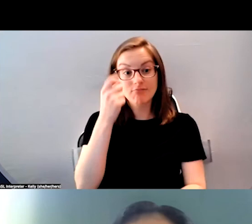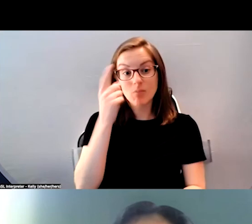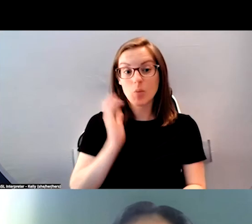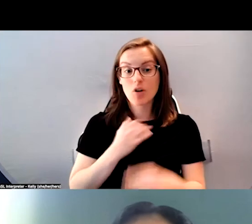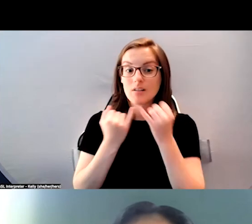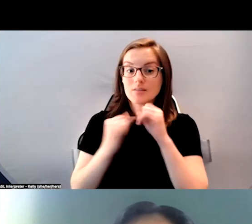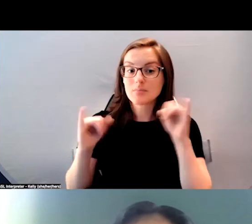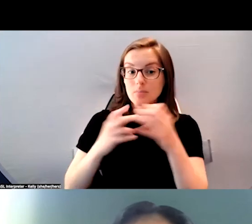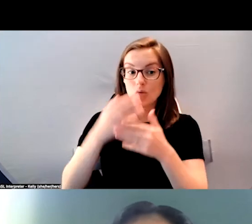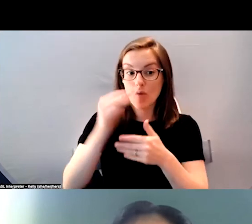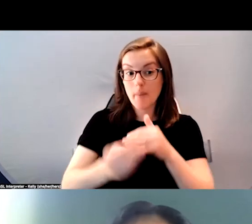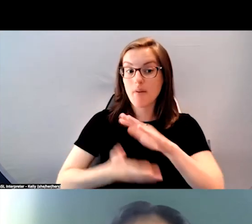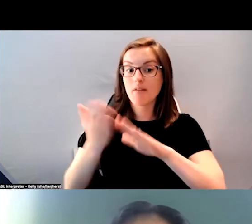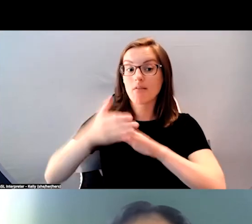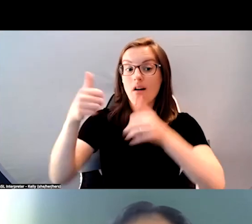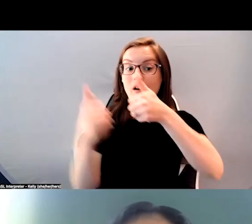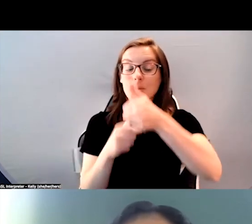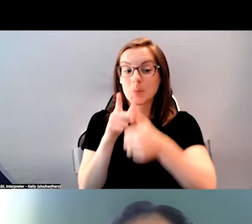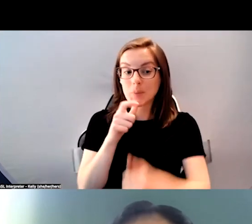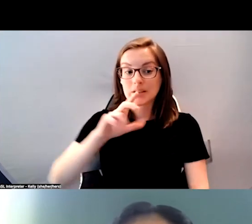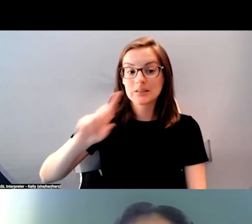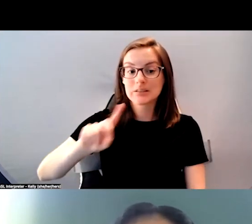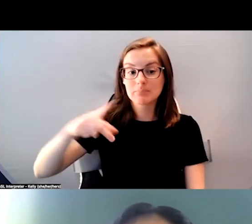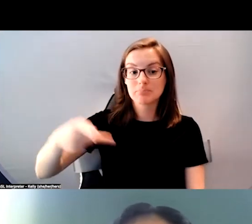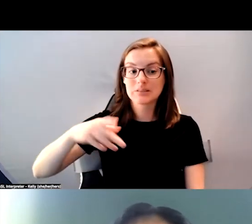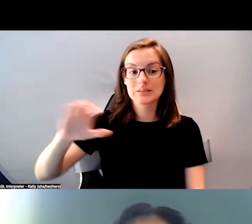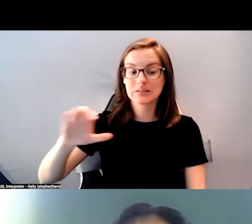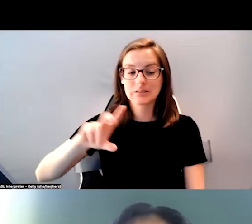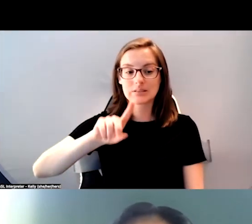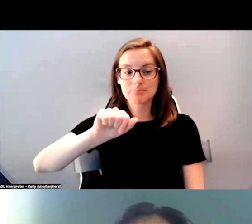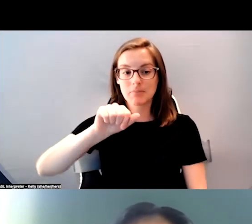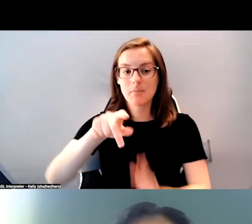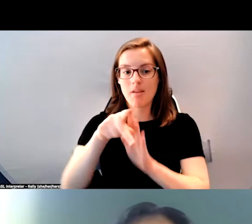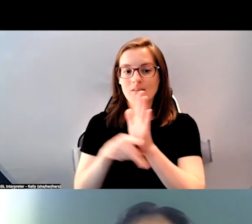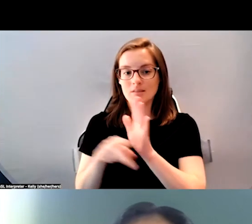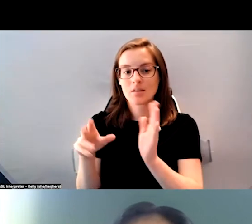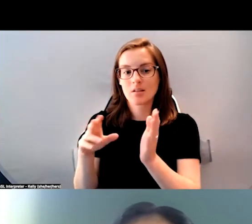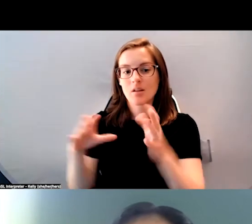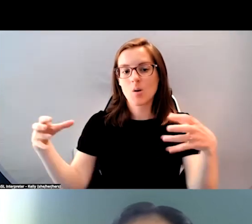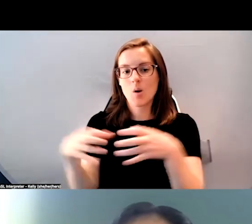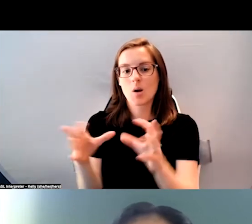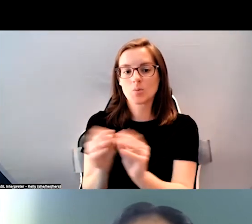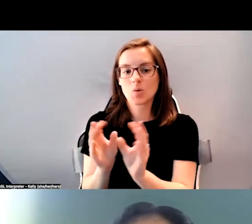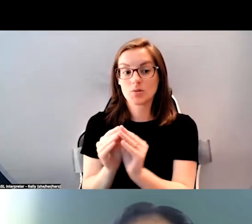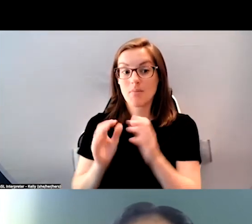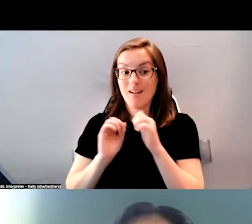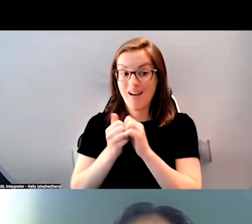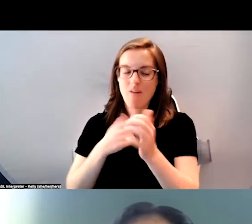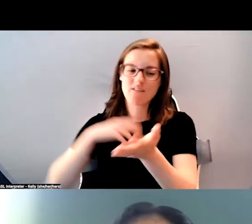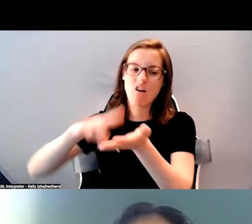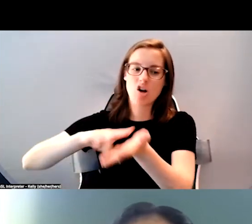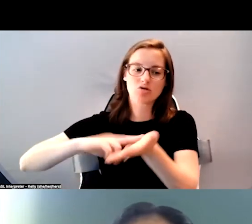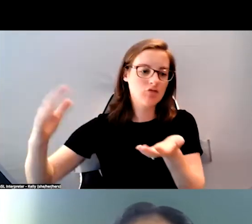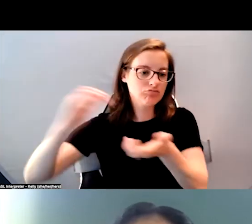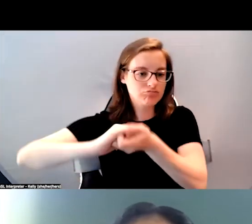the DPC, the Disability Policy Consortium, through a contract with Mass Health. At my ombudsman, we empower individuals, including